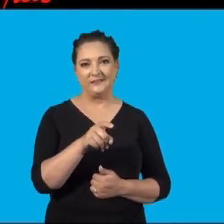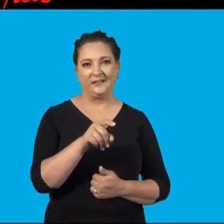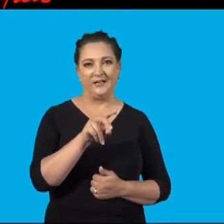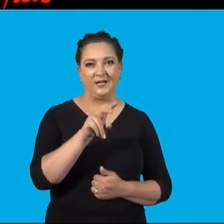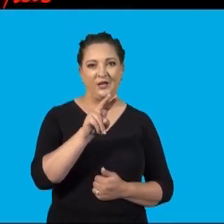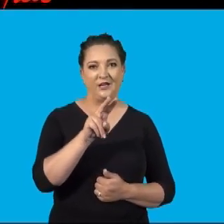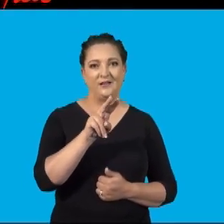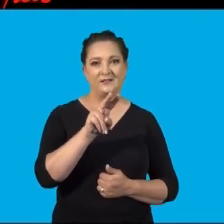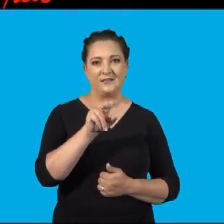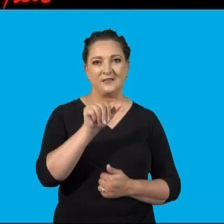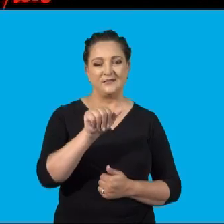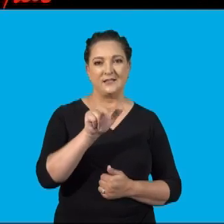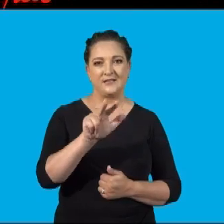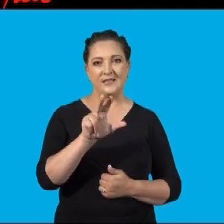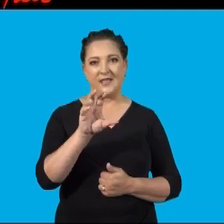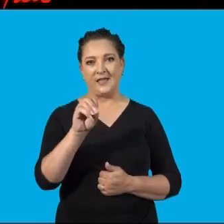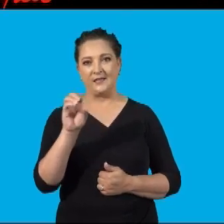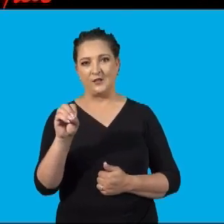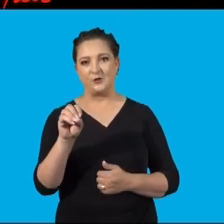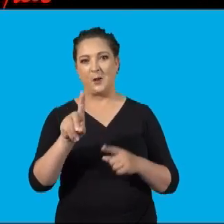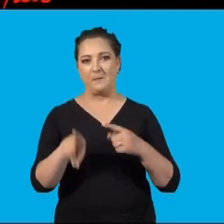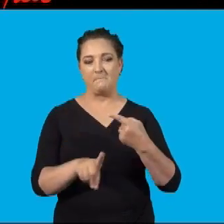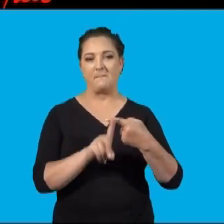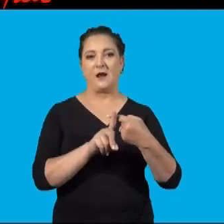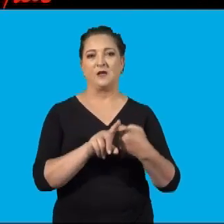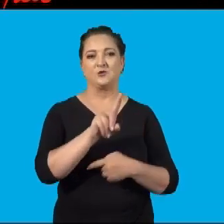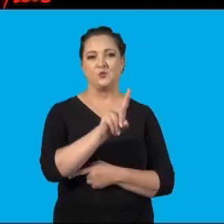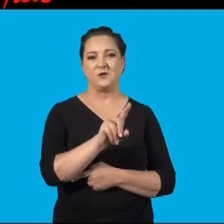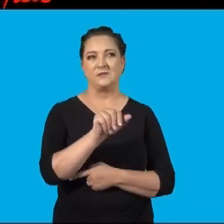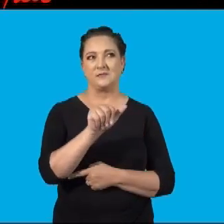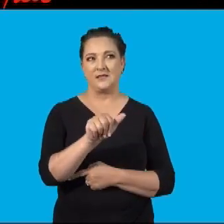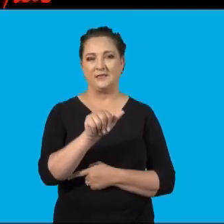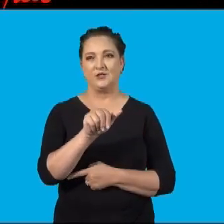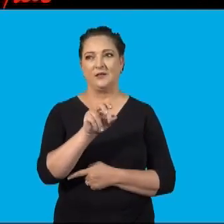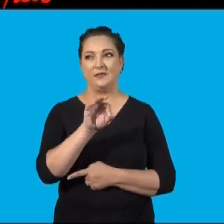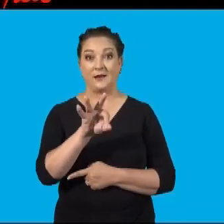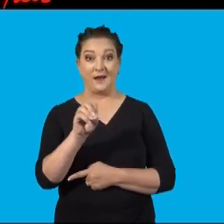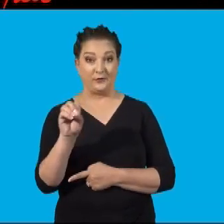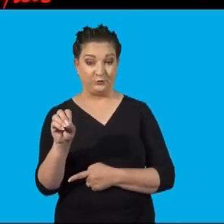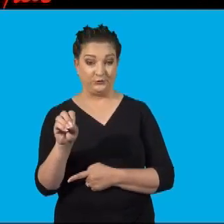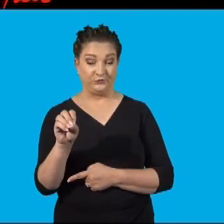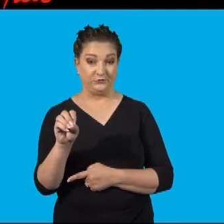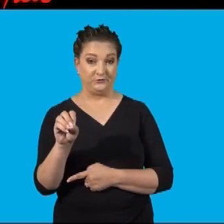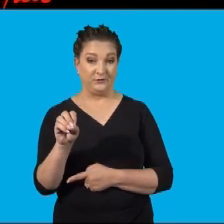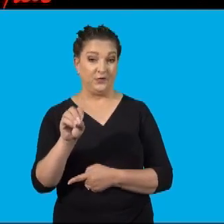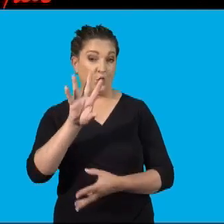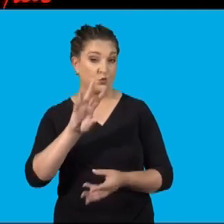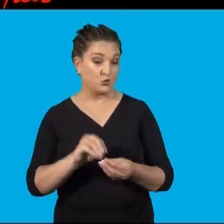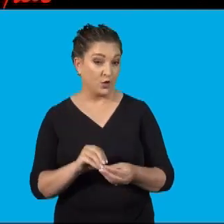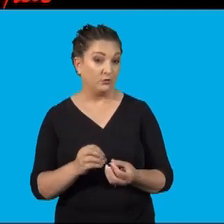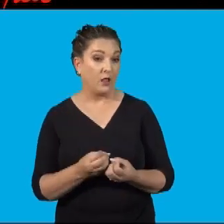160,800 plus 120,300. And the total is going to give